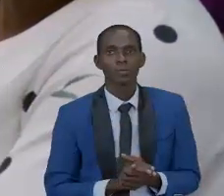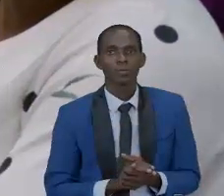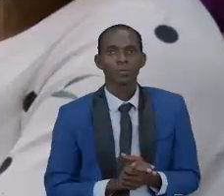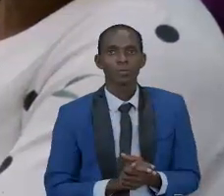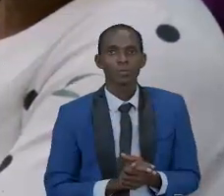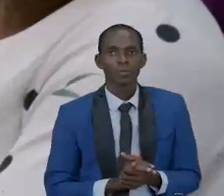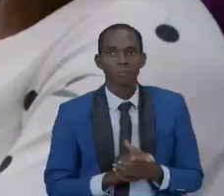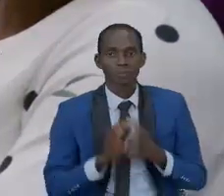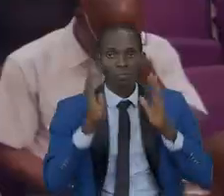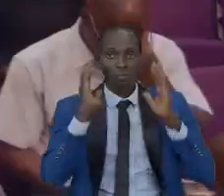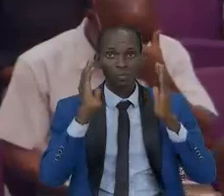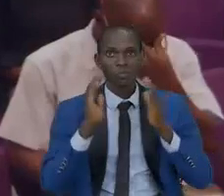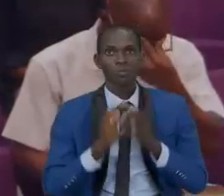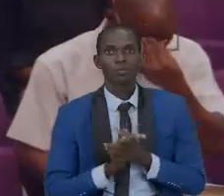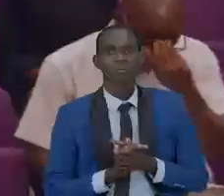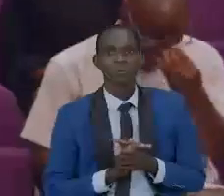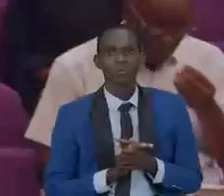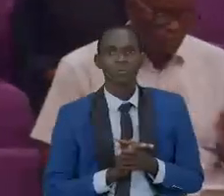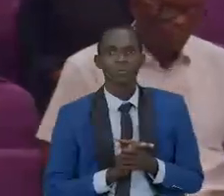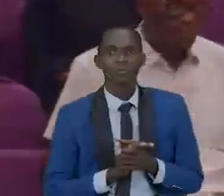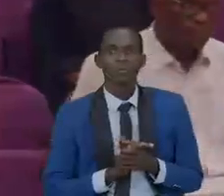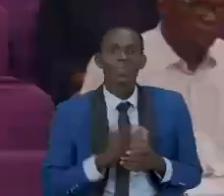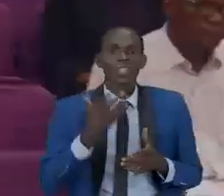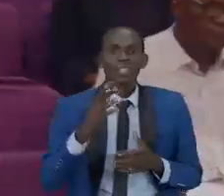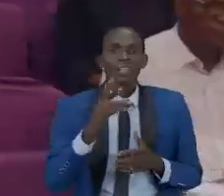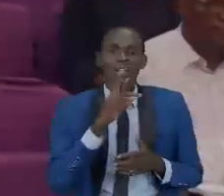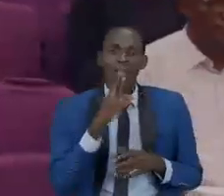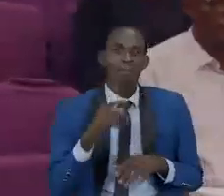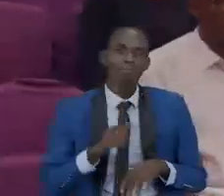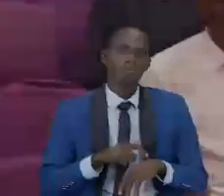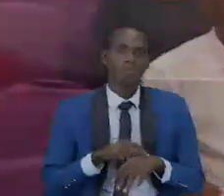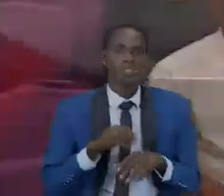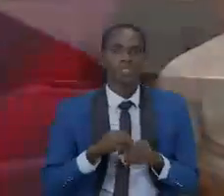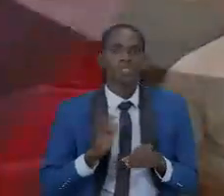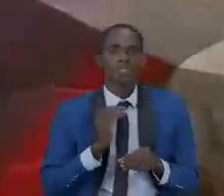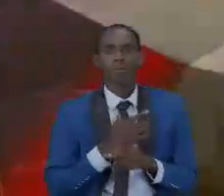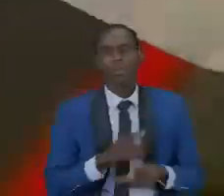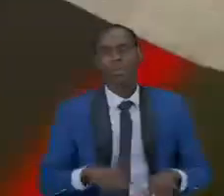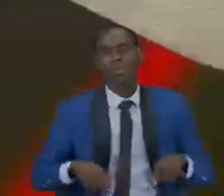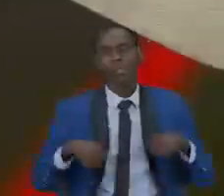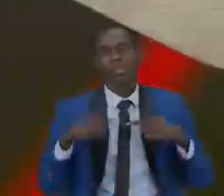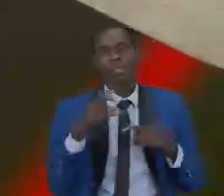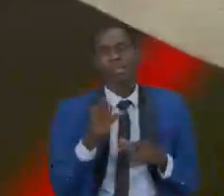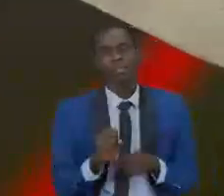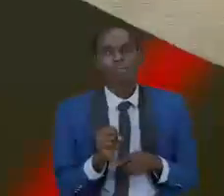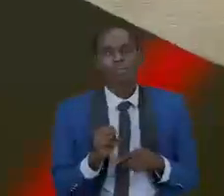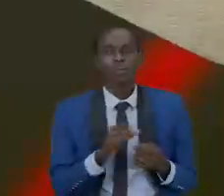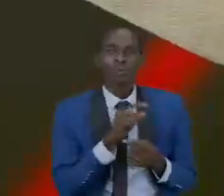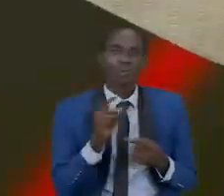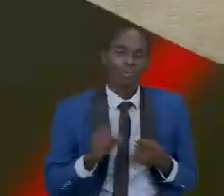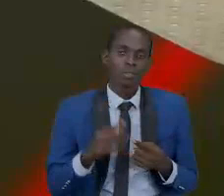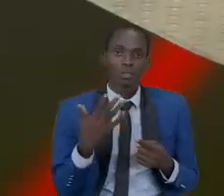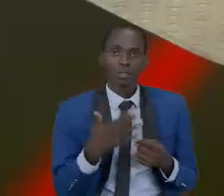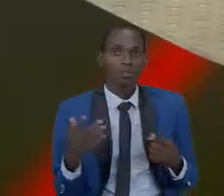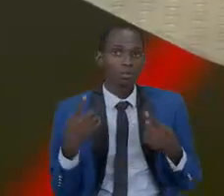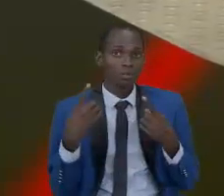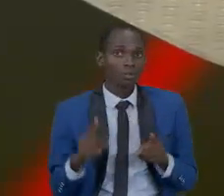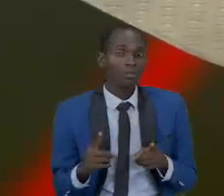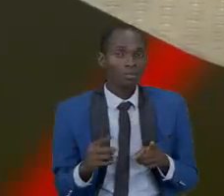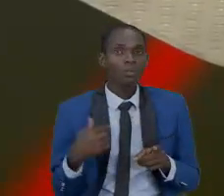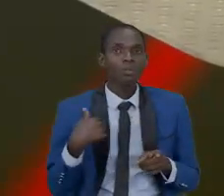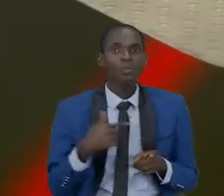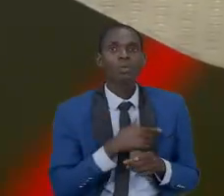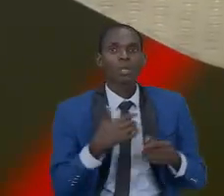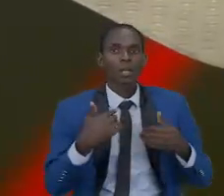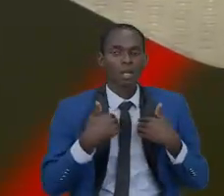look up here there are times in our lives when things happen we have the